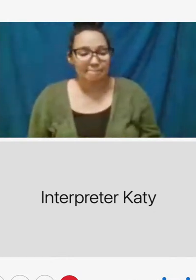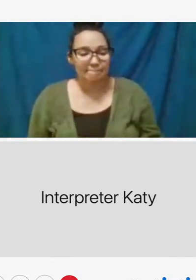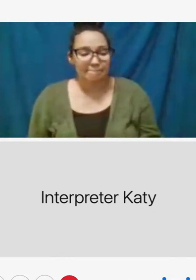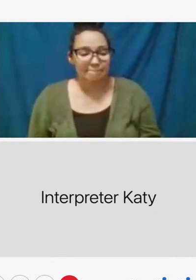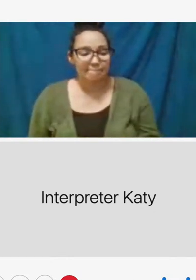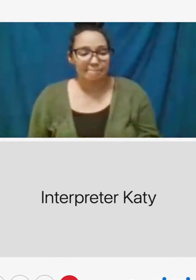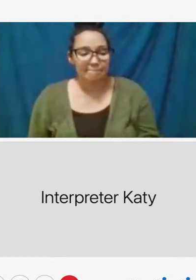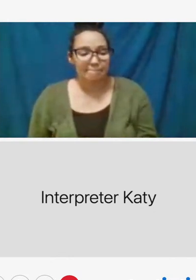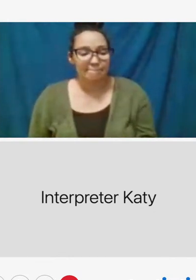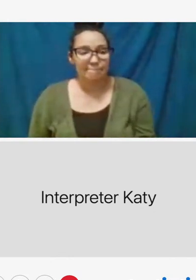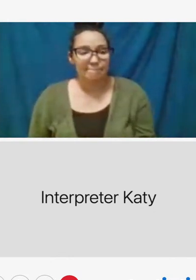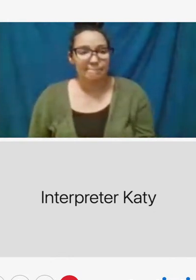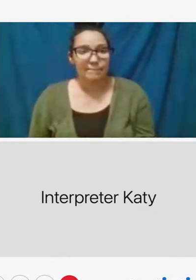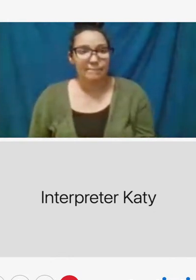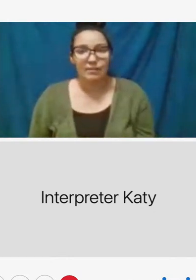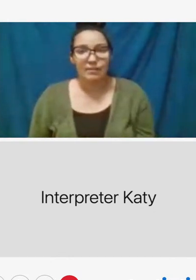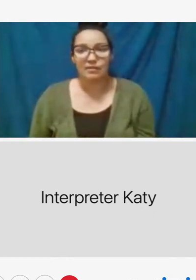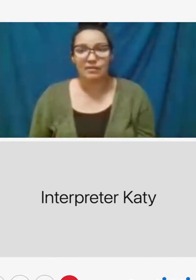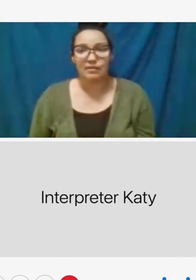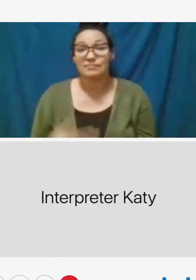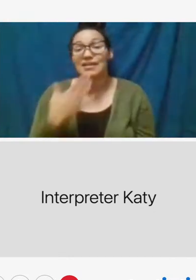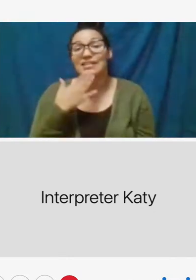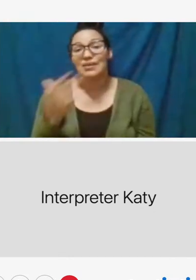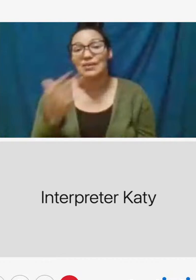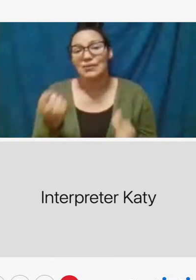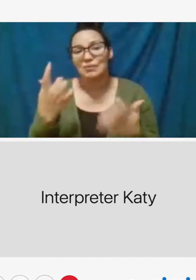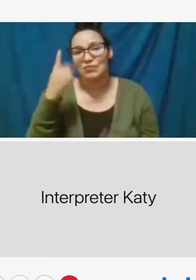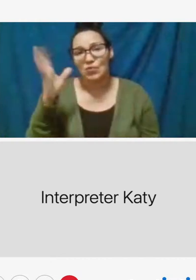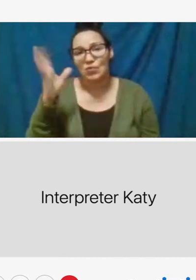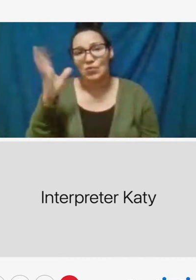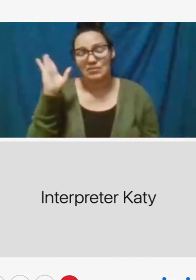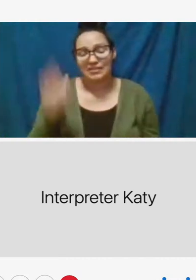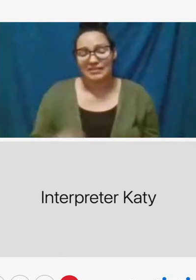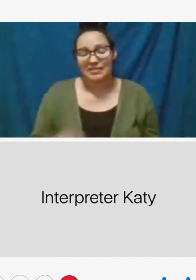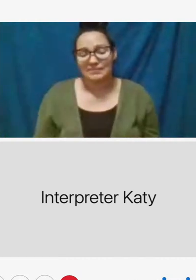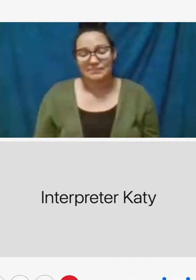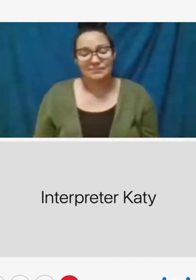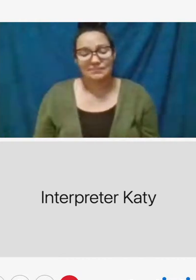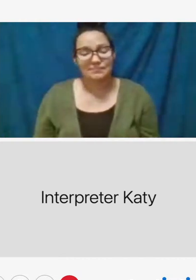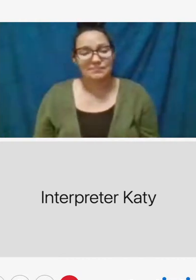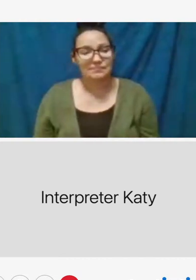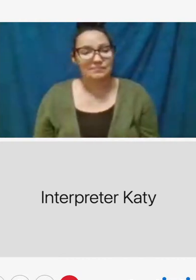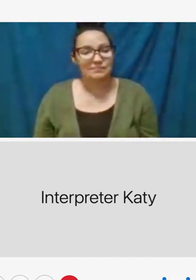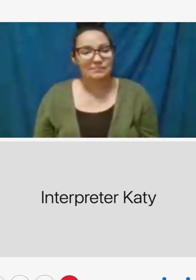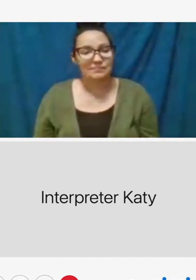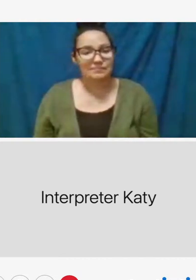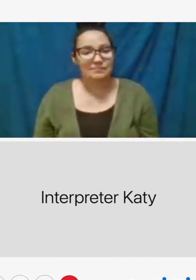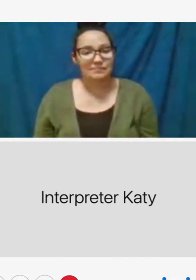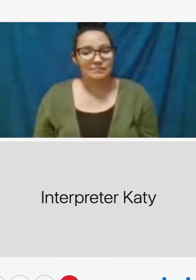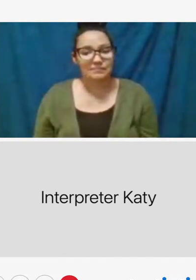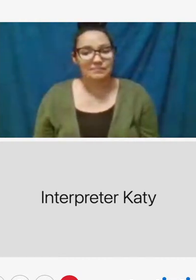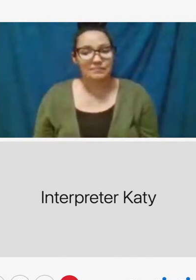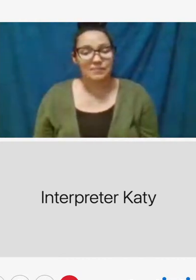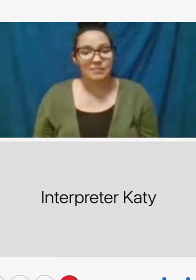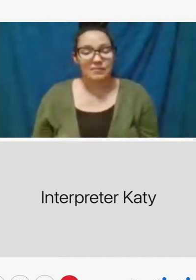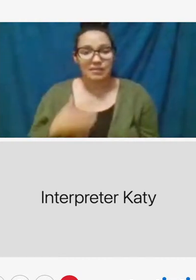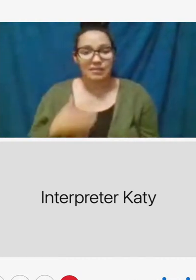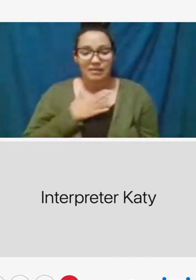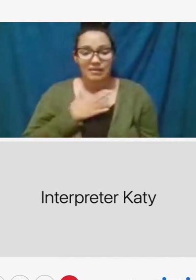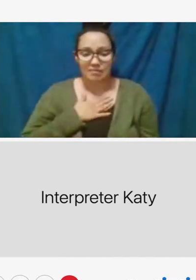much thank you so much for the presentation um my fellow board memb said so much of what I wanted to